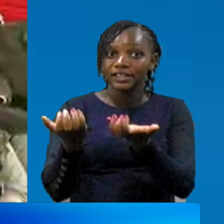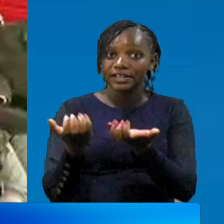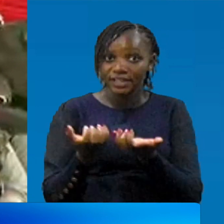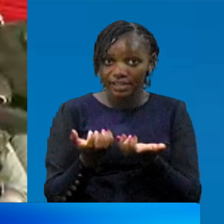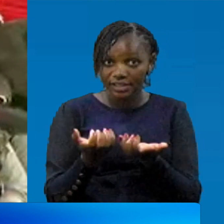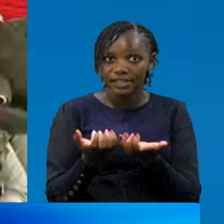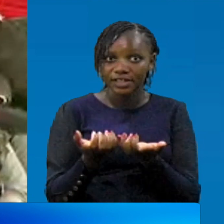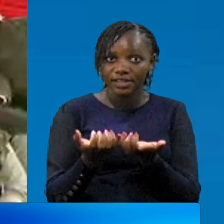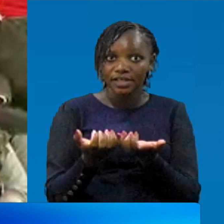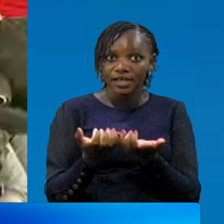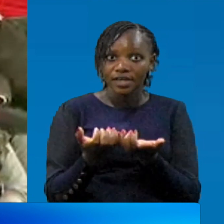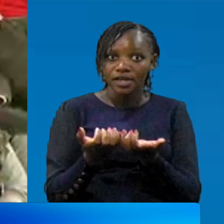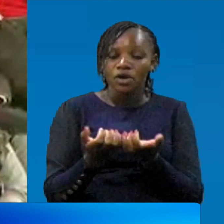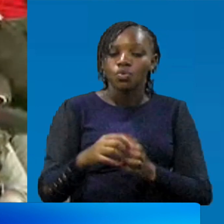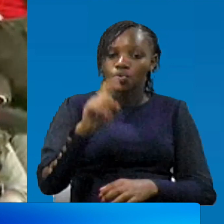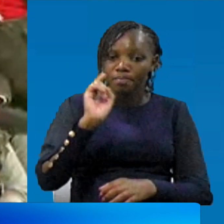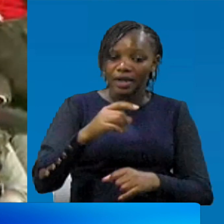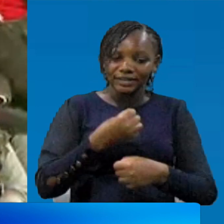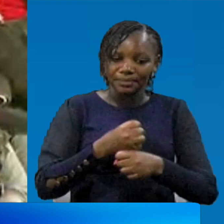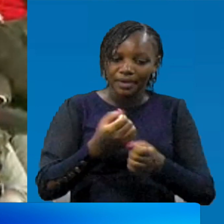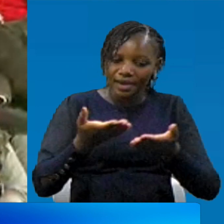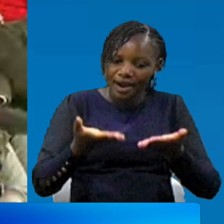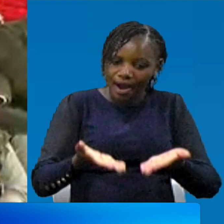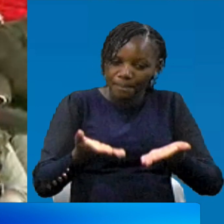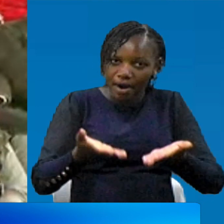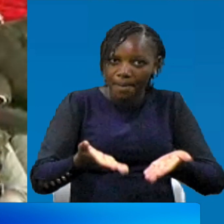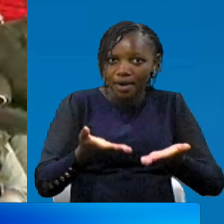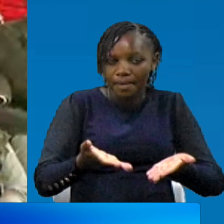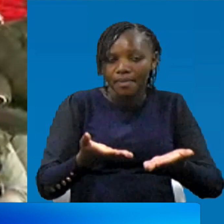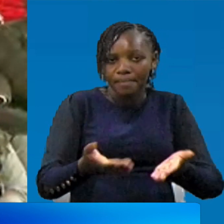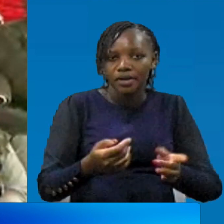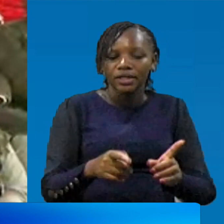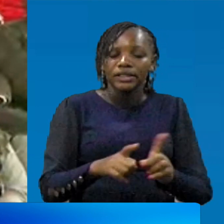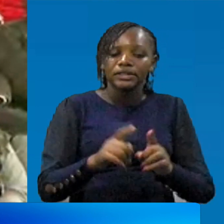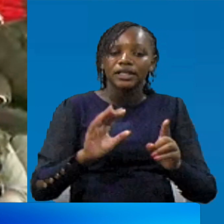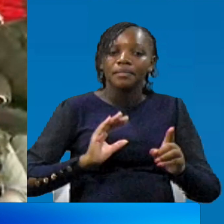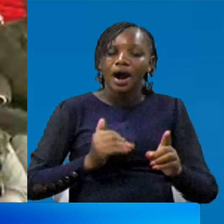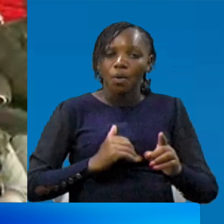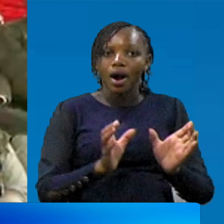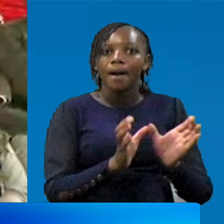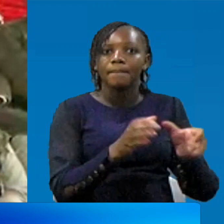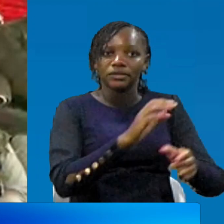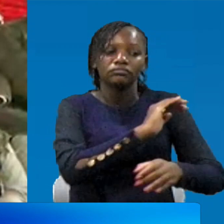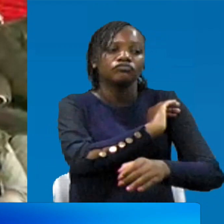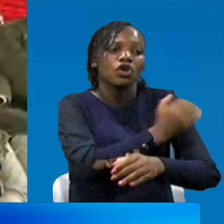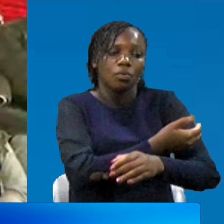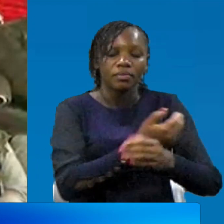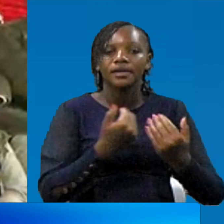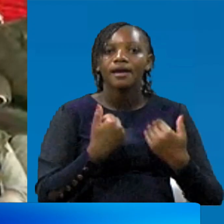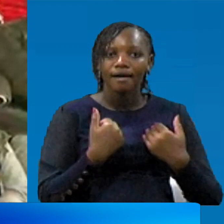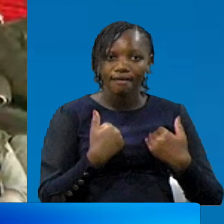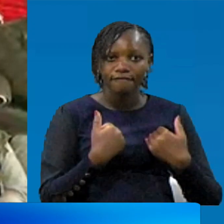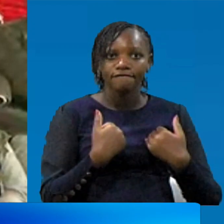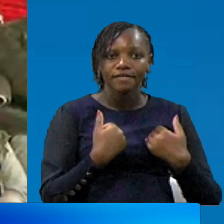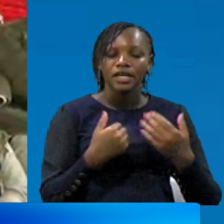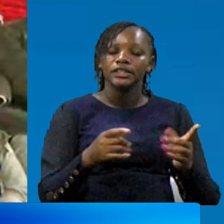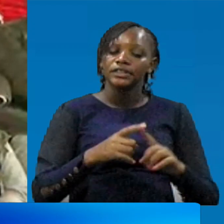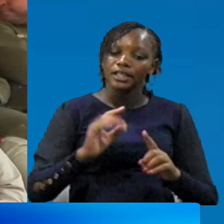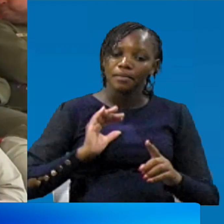be manufactured locally by our companies and made by our Kenyan young